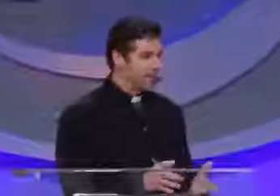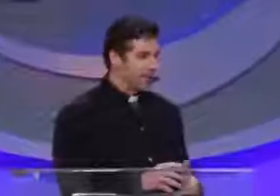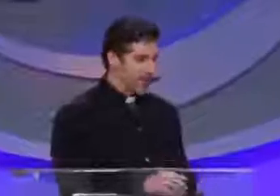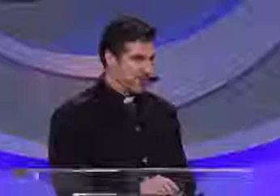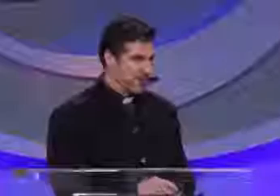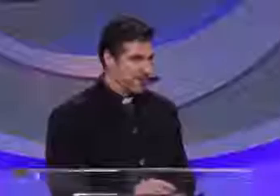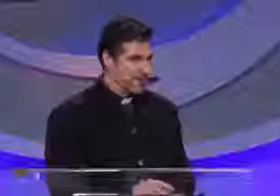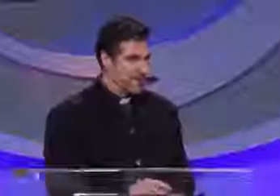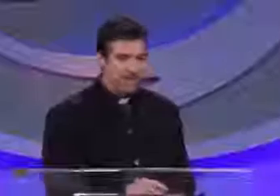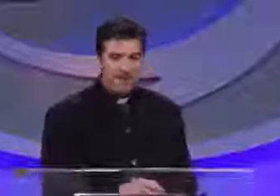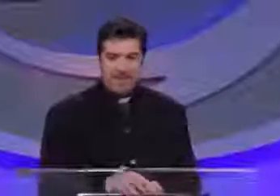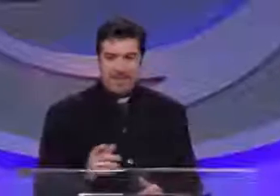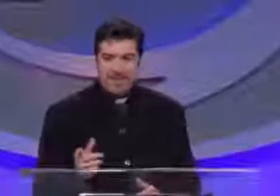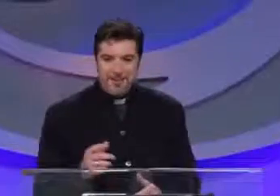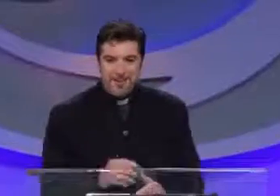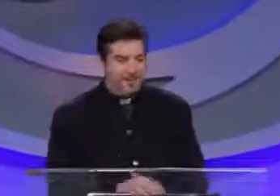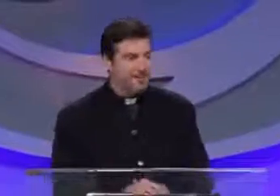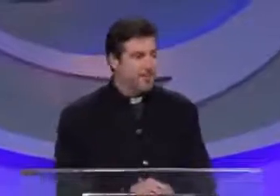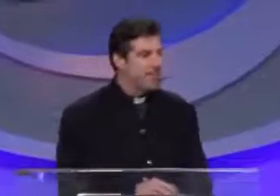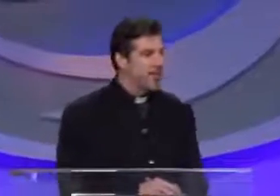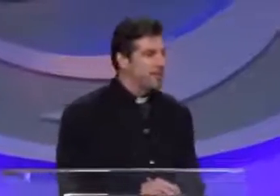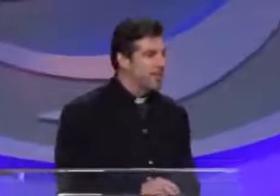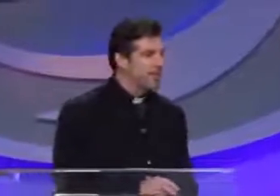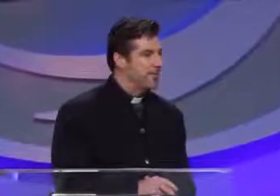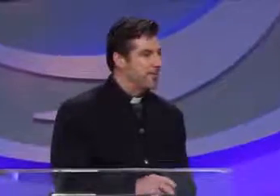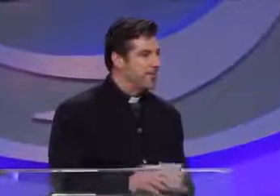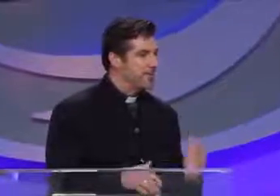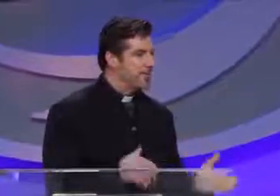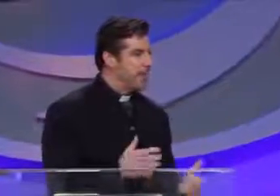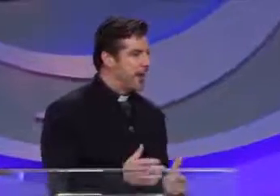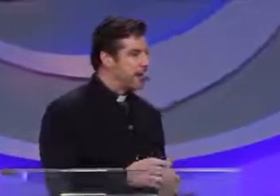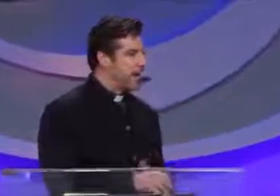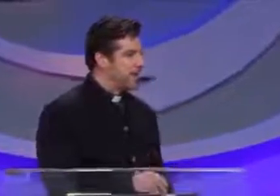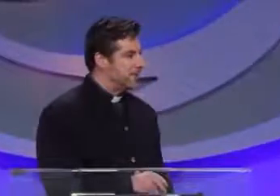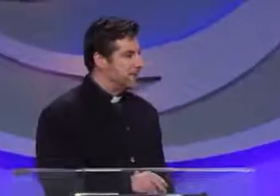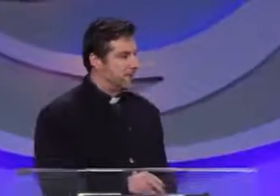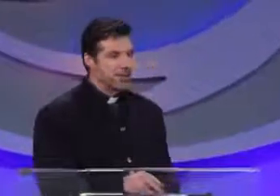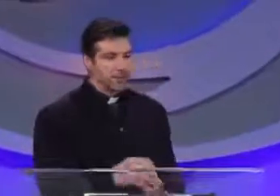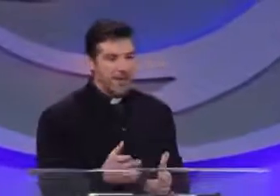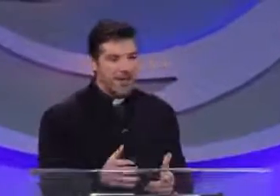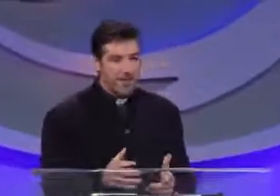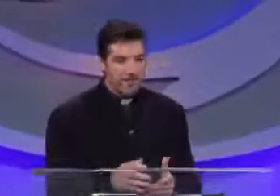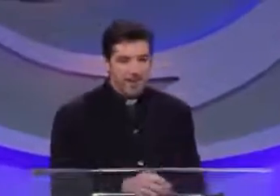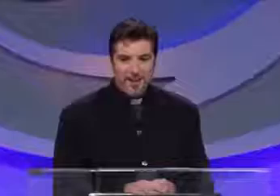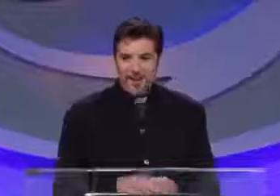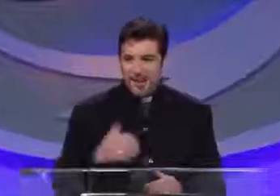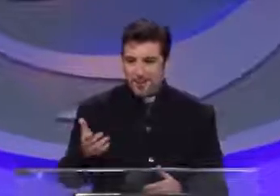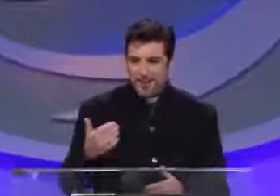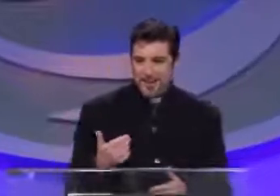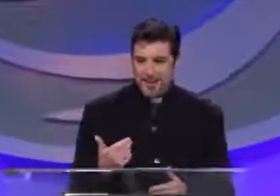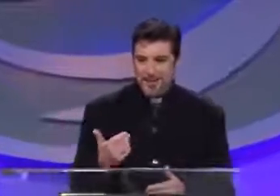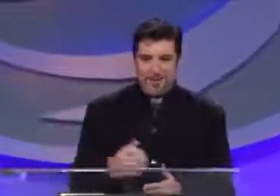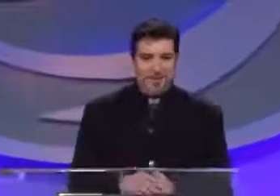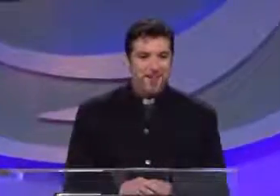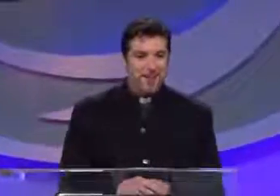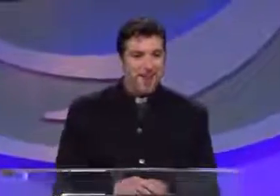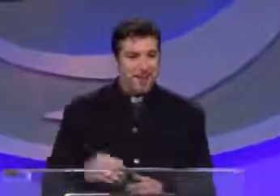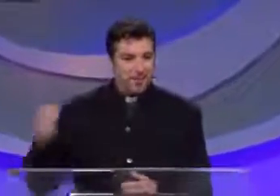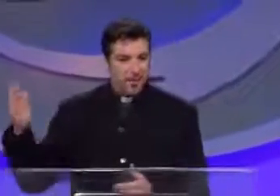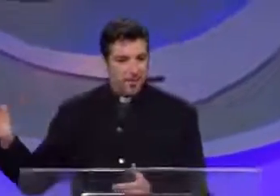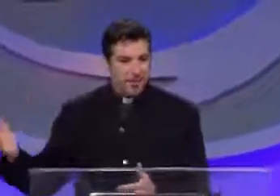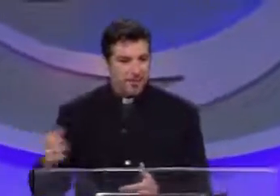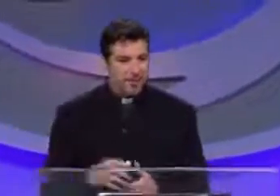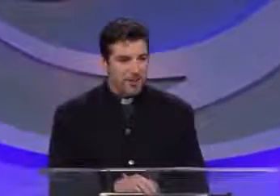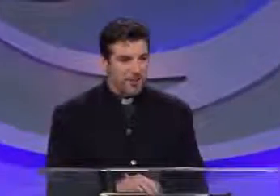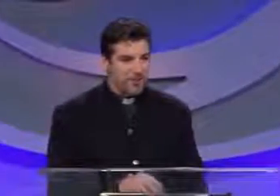and historic. Kenneth asked me if I would give a little bit of background to who I am, our connection,